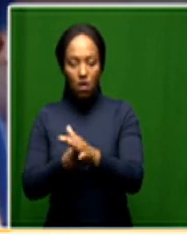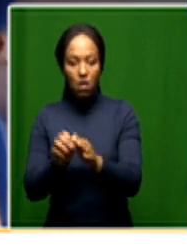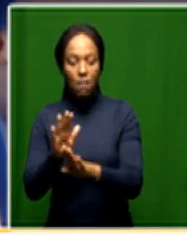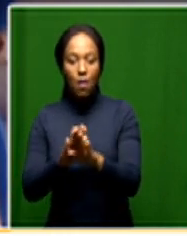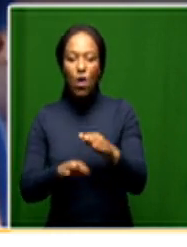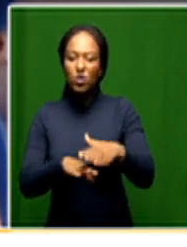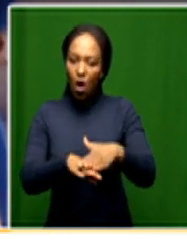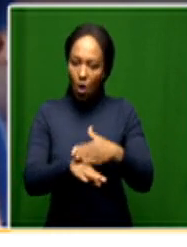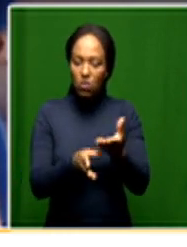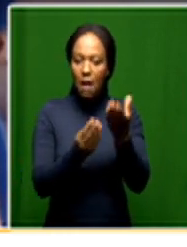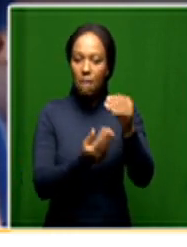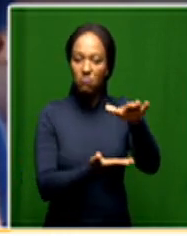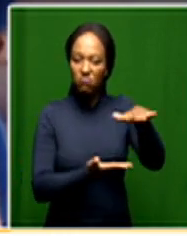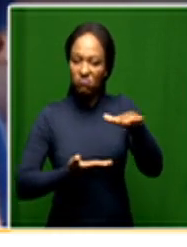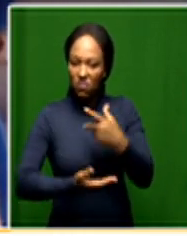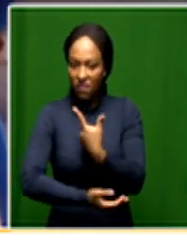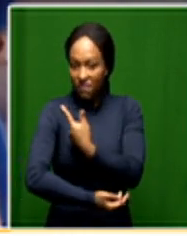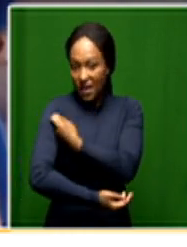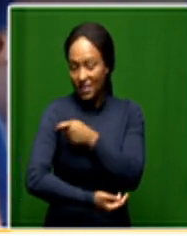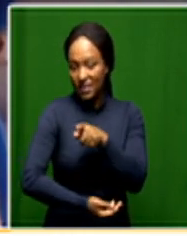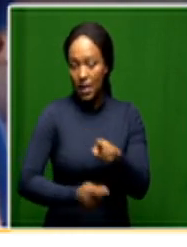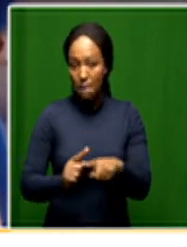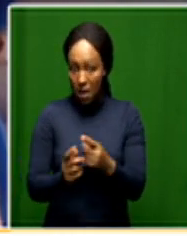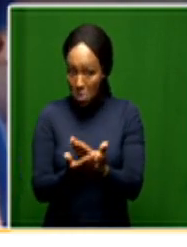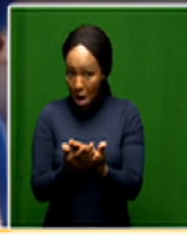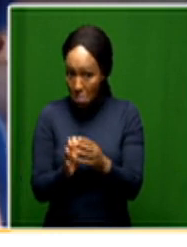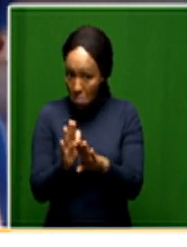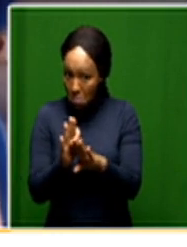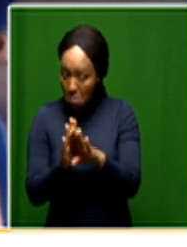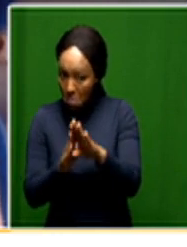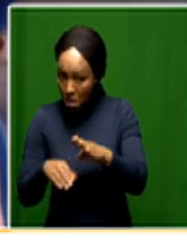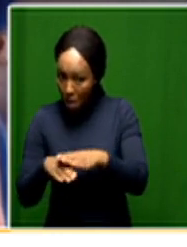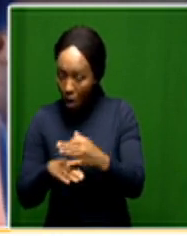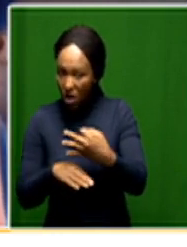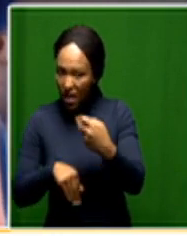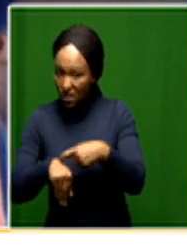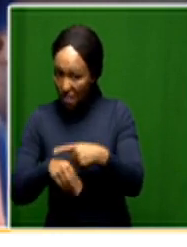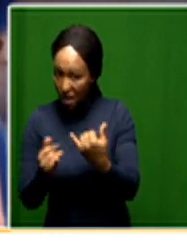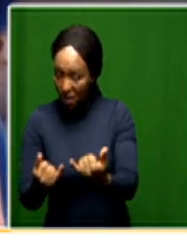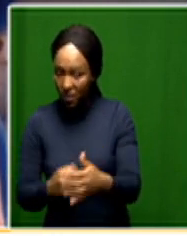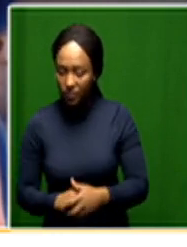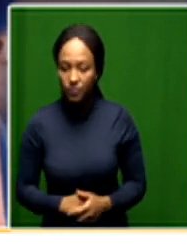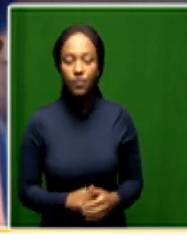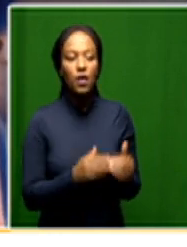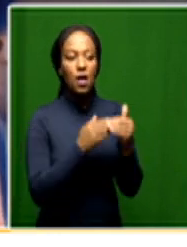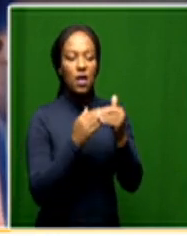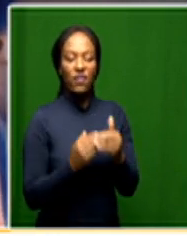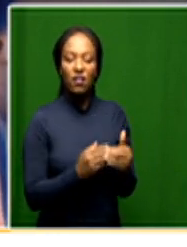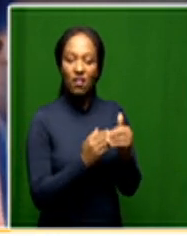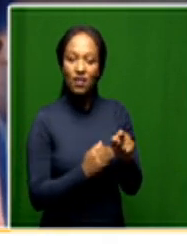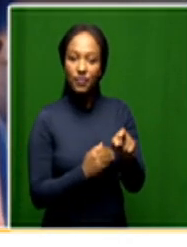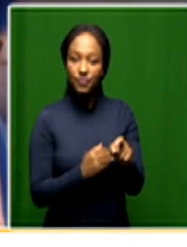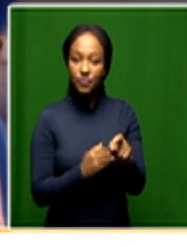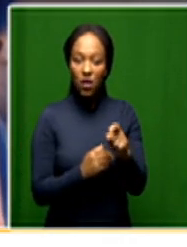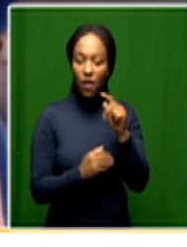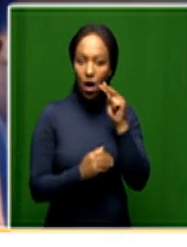slow process. But, you know, is that something we can read into this? I think we must be careful about what we read into it.